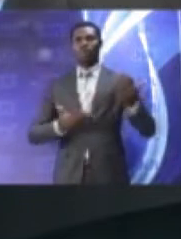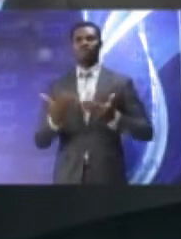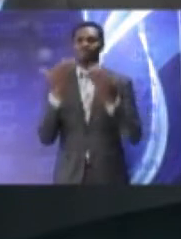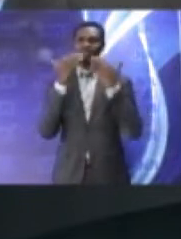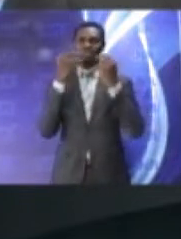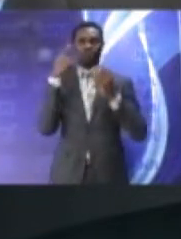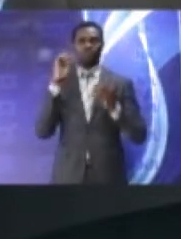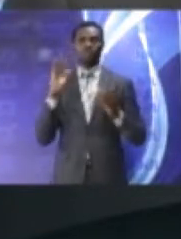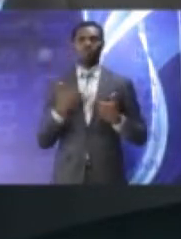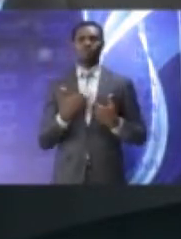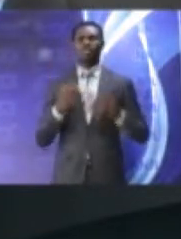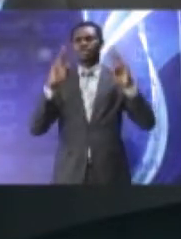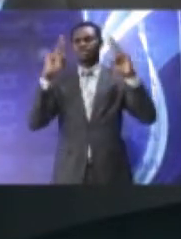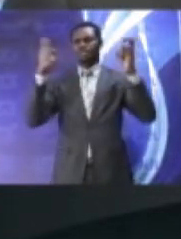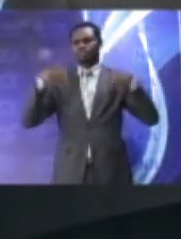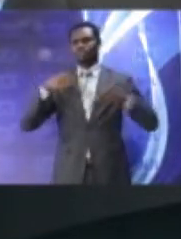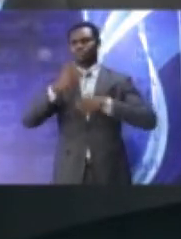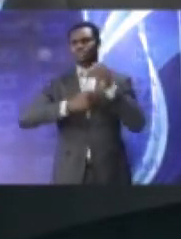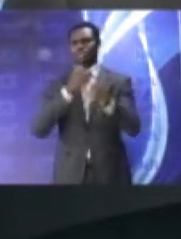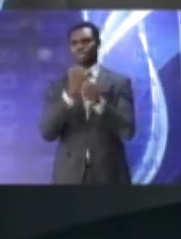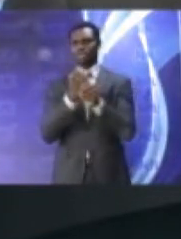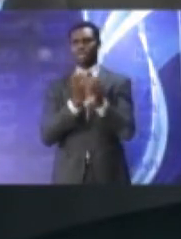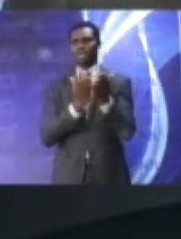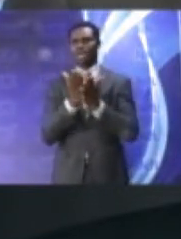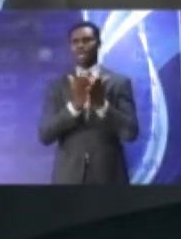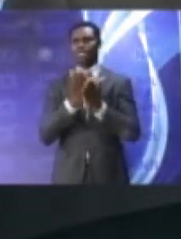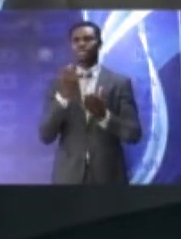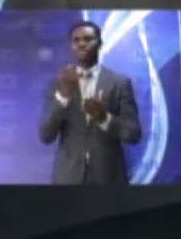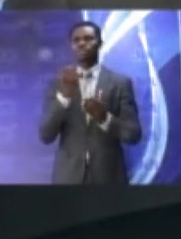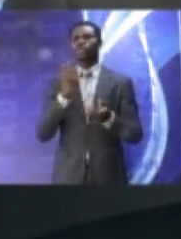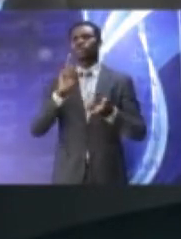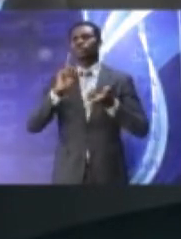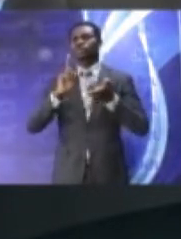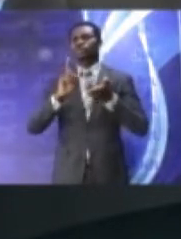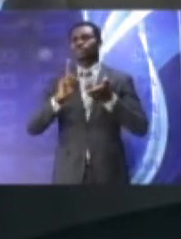access to a child-friendly justice system. Now, how would you relate this with the increasing